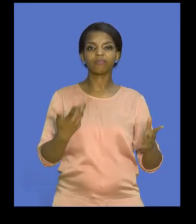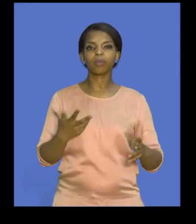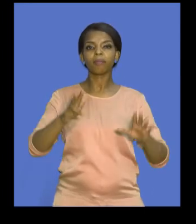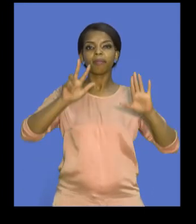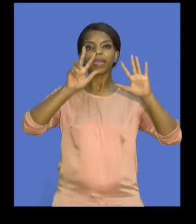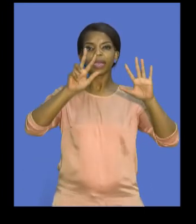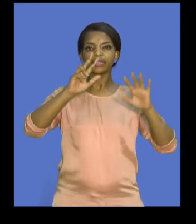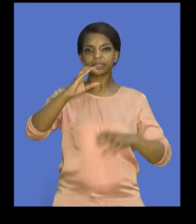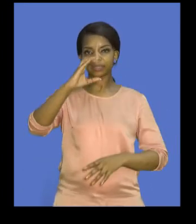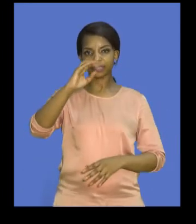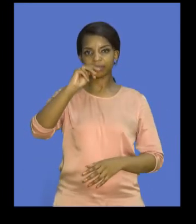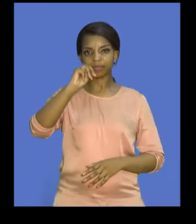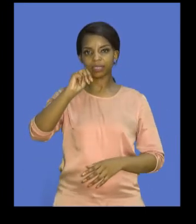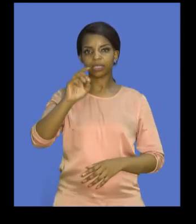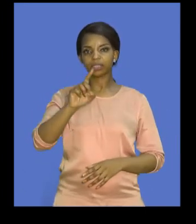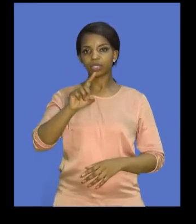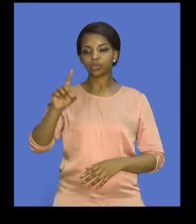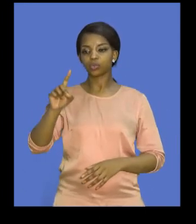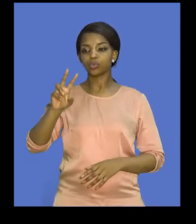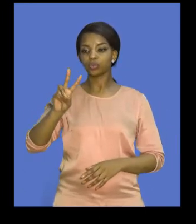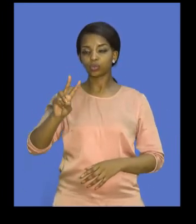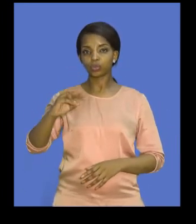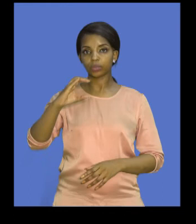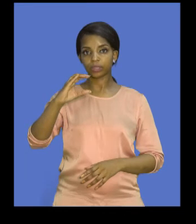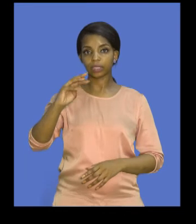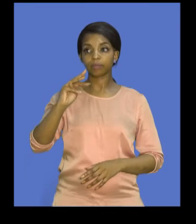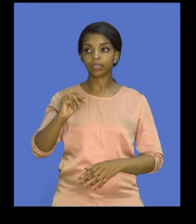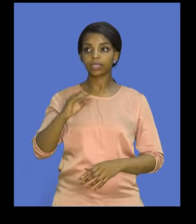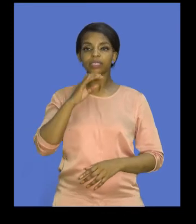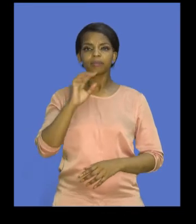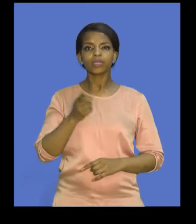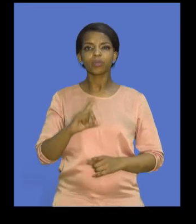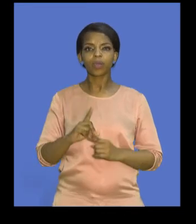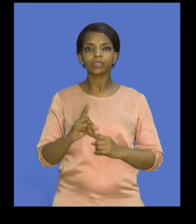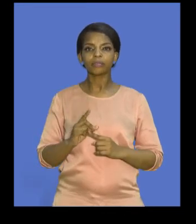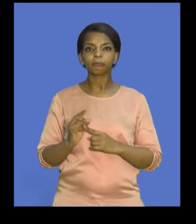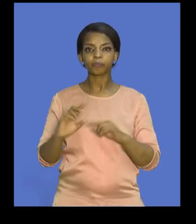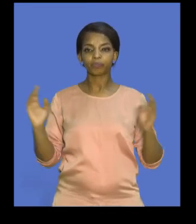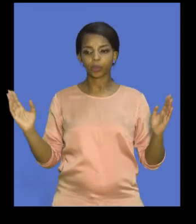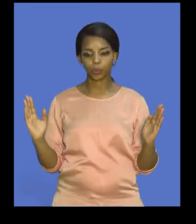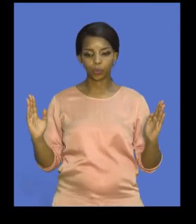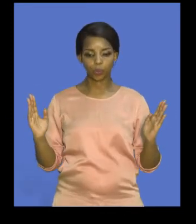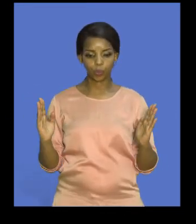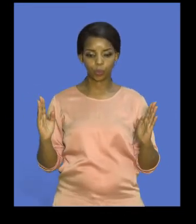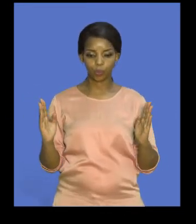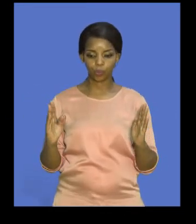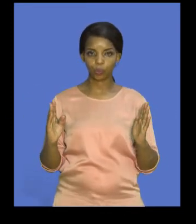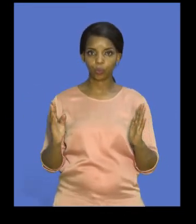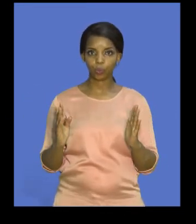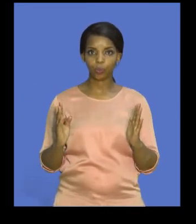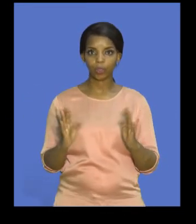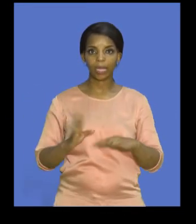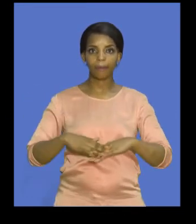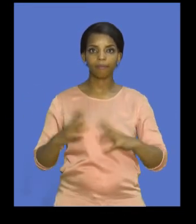distance? Distance is actually getting shorter and shorter. What's happening to the magnitude of the electrostatic force? It's increasing. So we